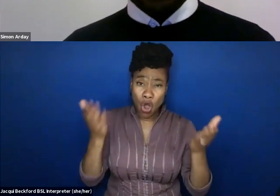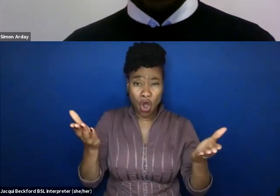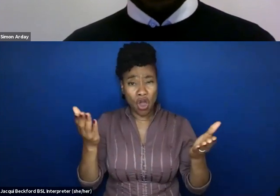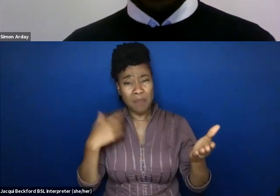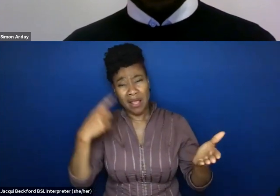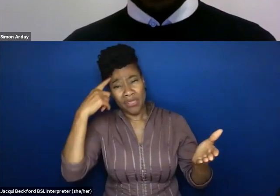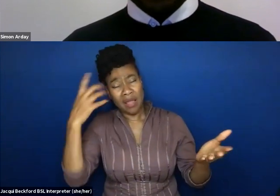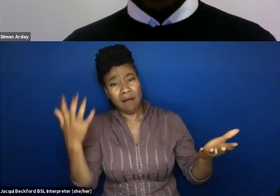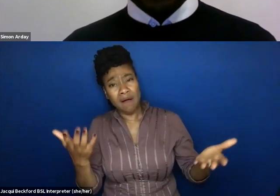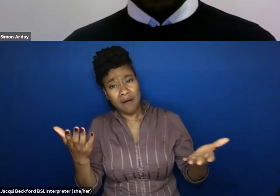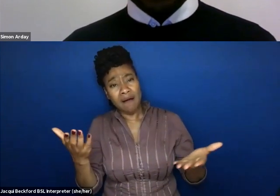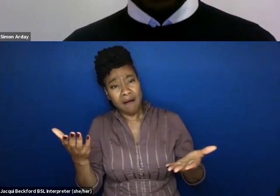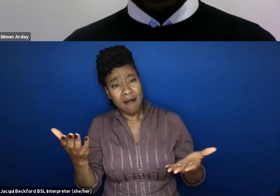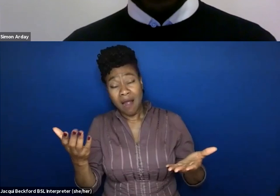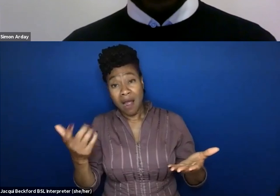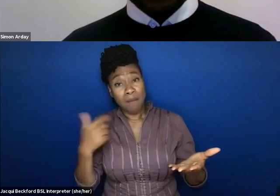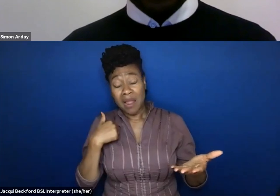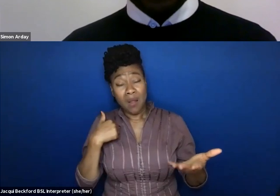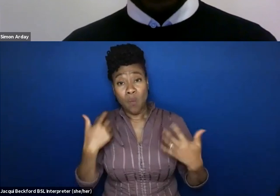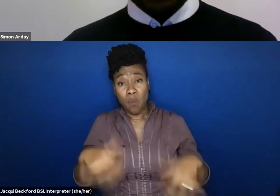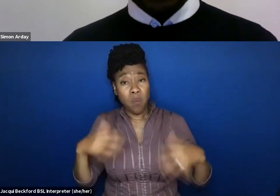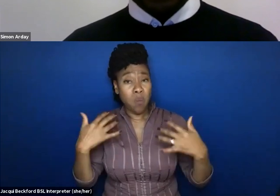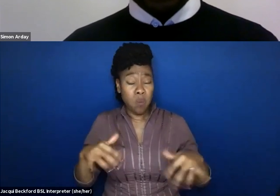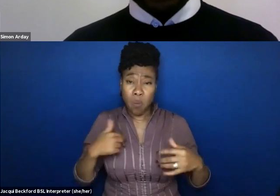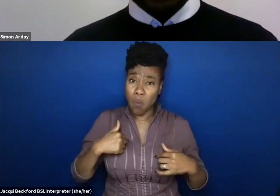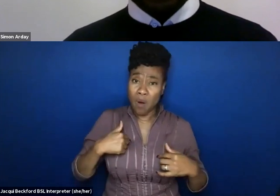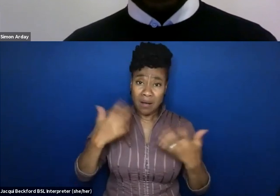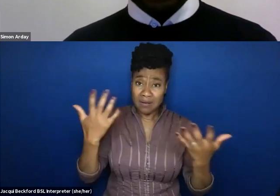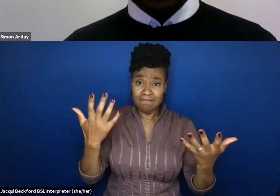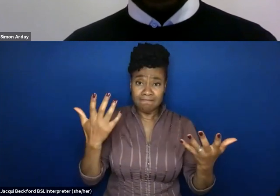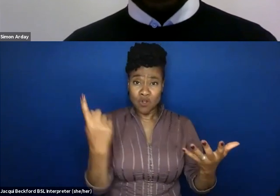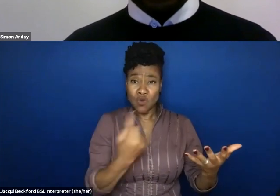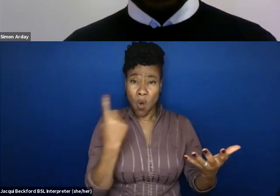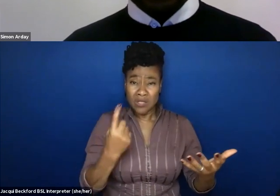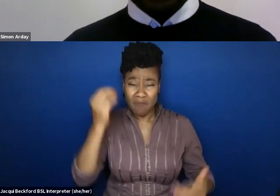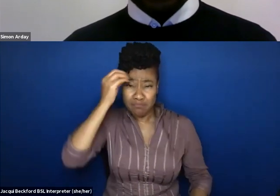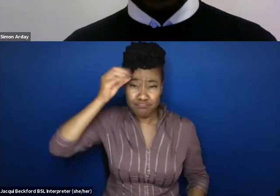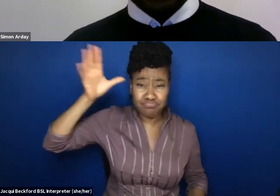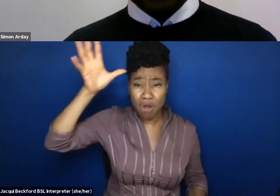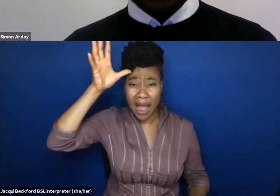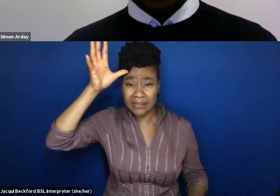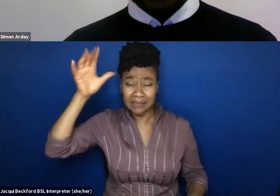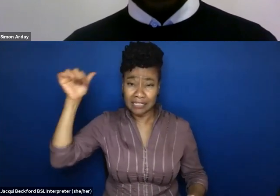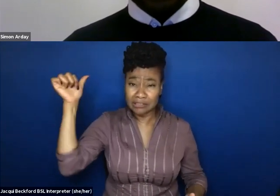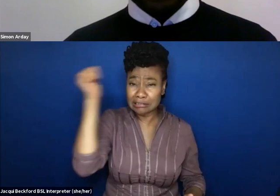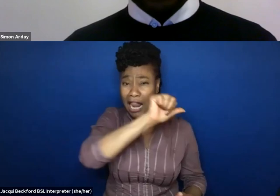I just think, I'm blown away. But, you know, that somebody as bright, intelligent as